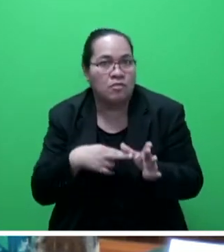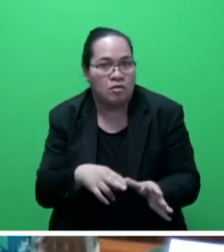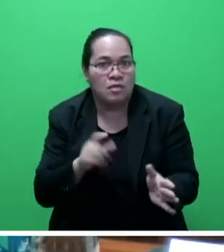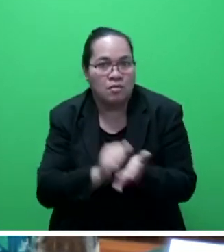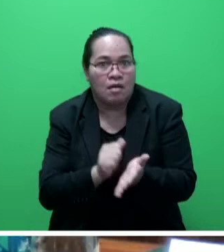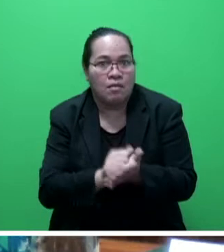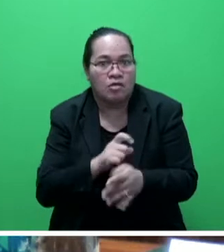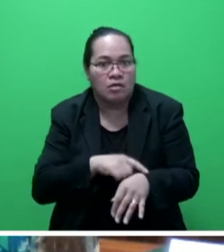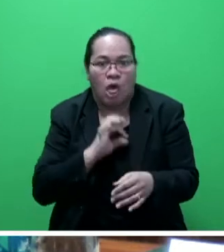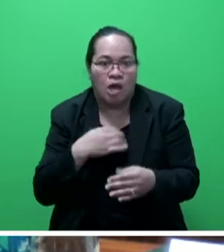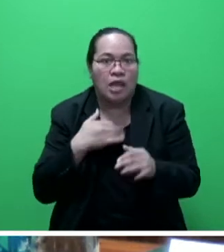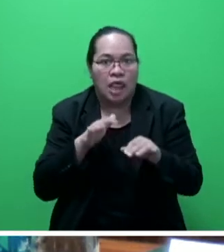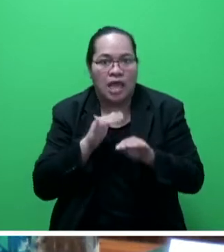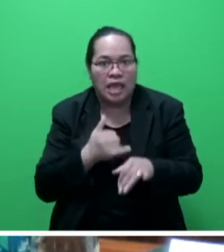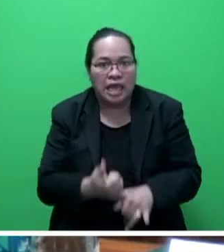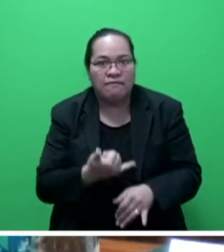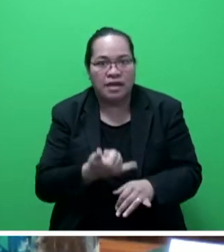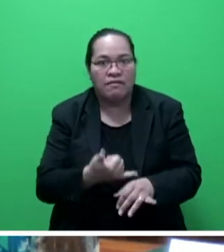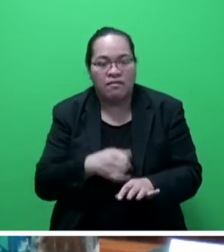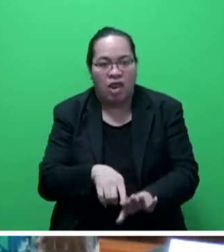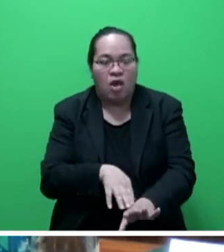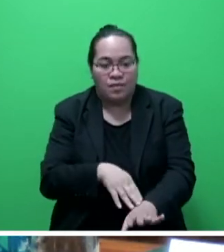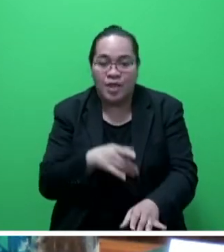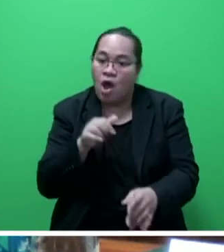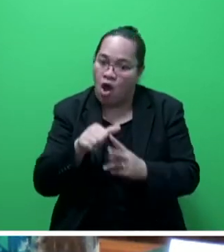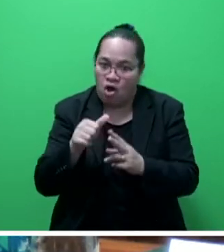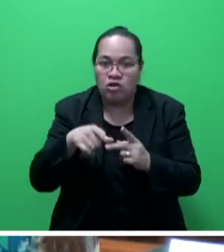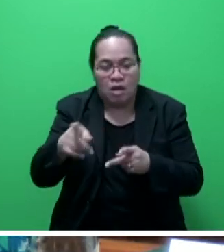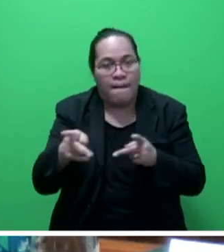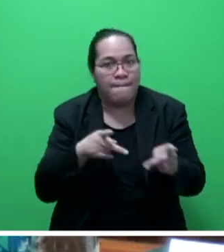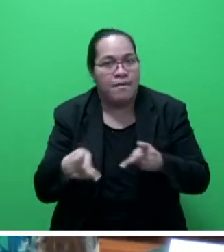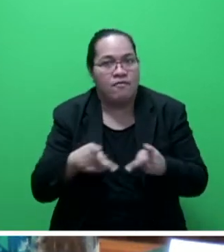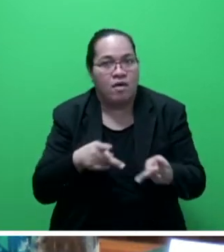timely manner, and performance is also measured.